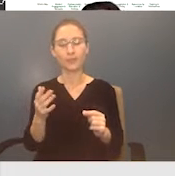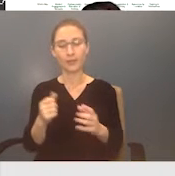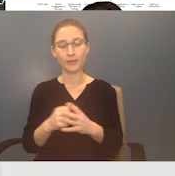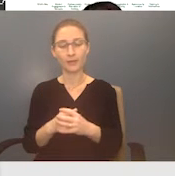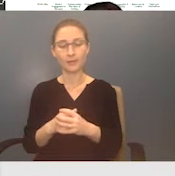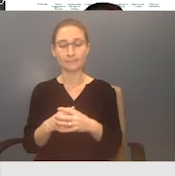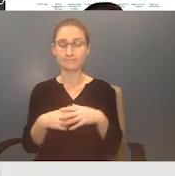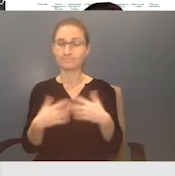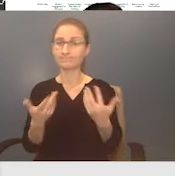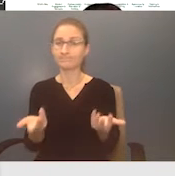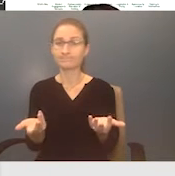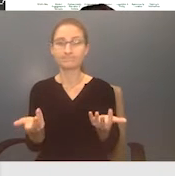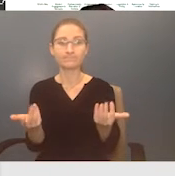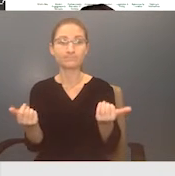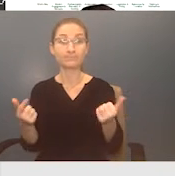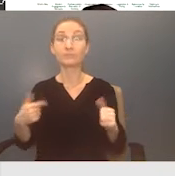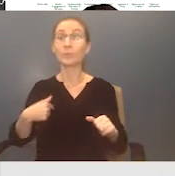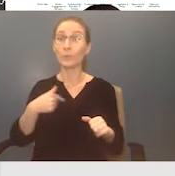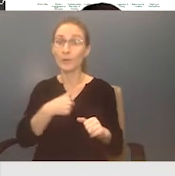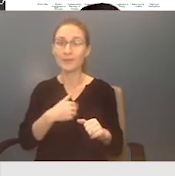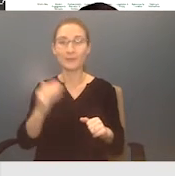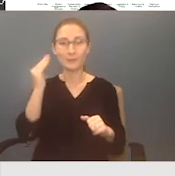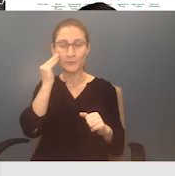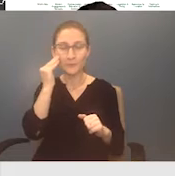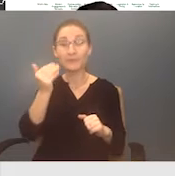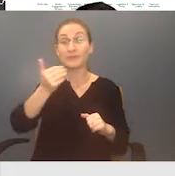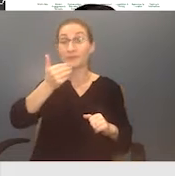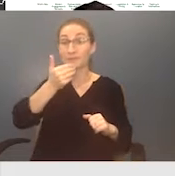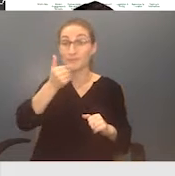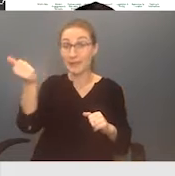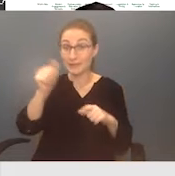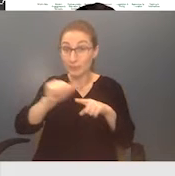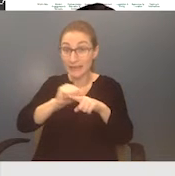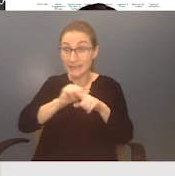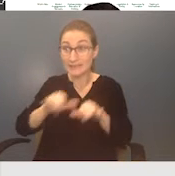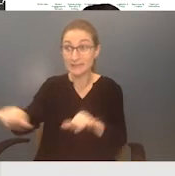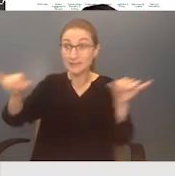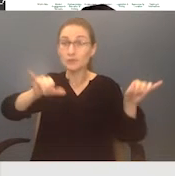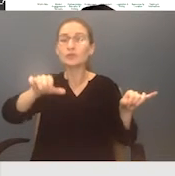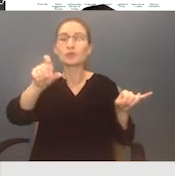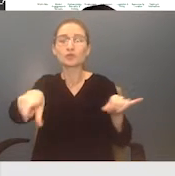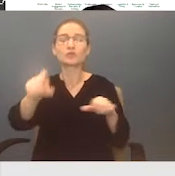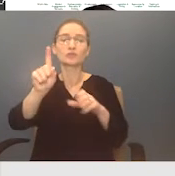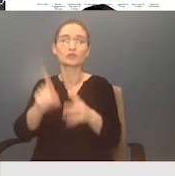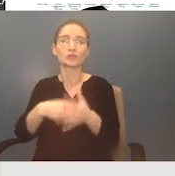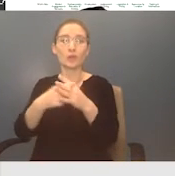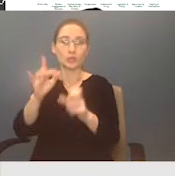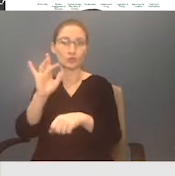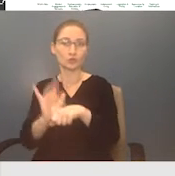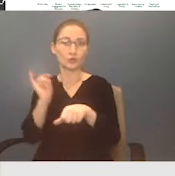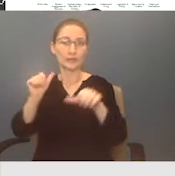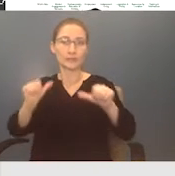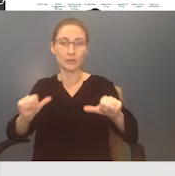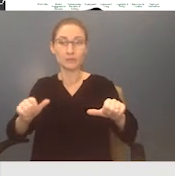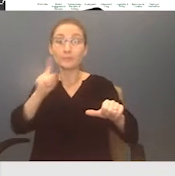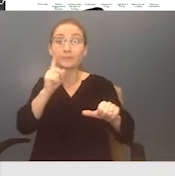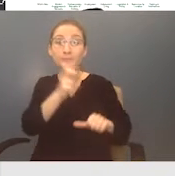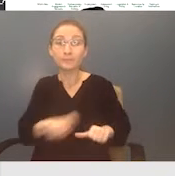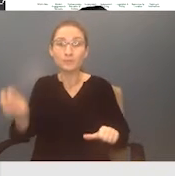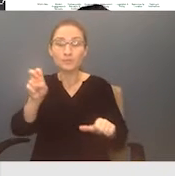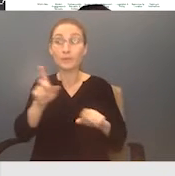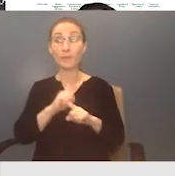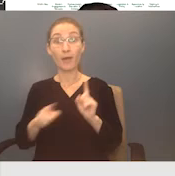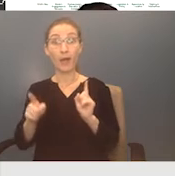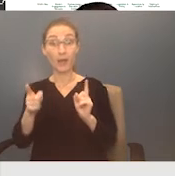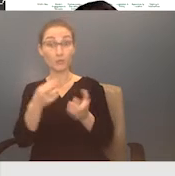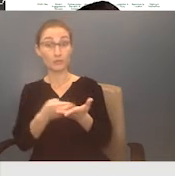that we know that best practice is to start transition planning as early as possible, but we don't have resources specific to middle